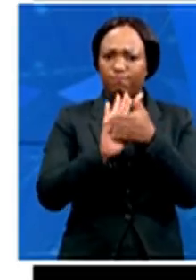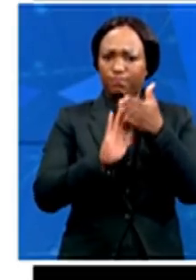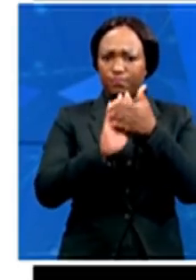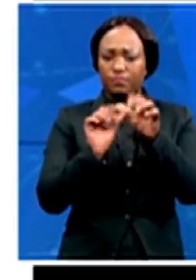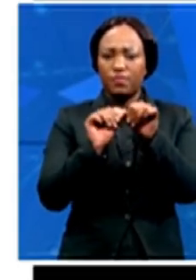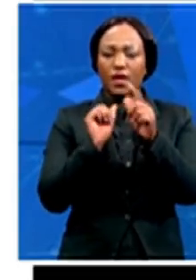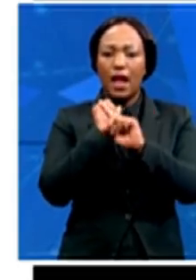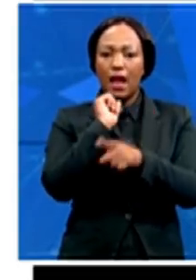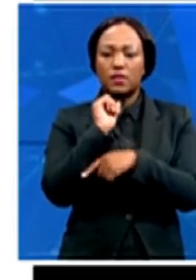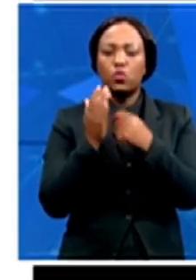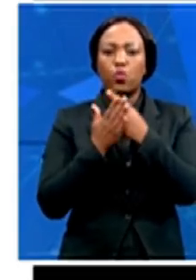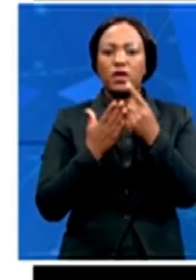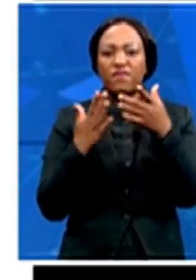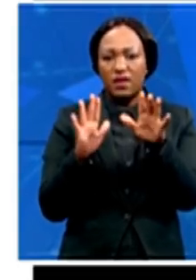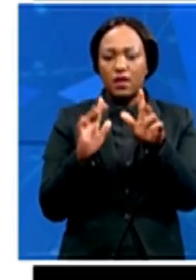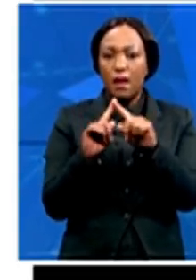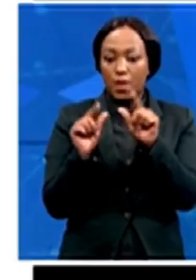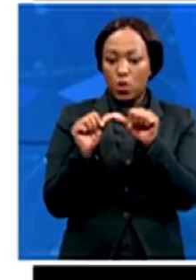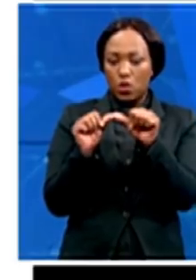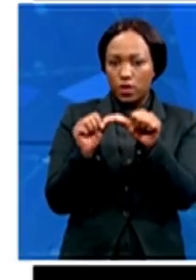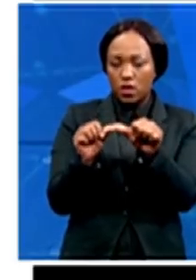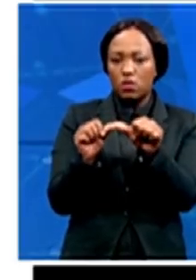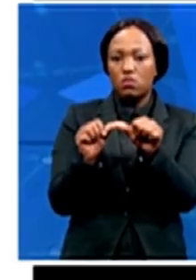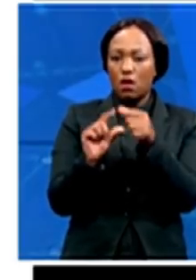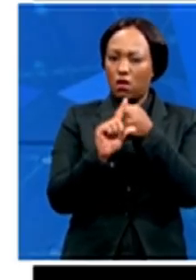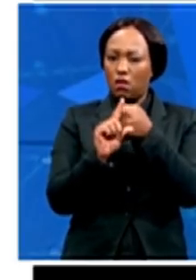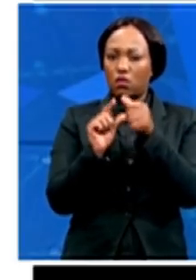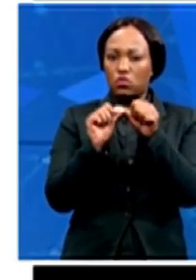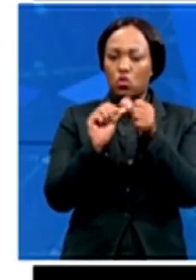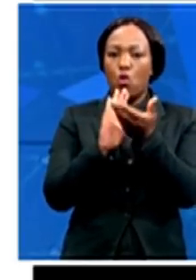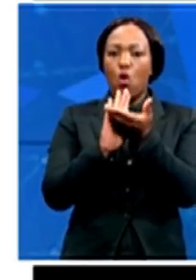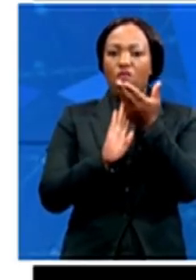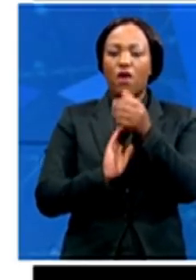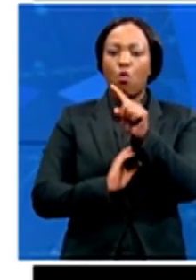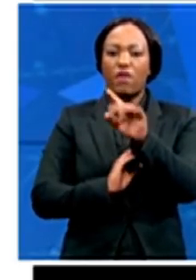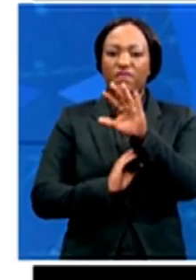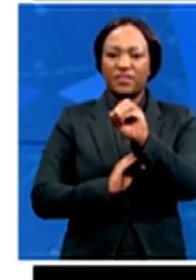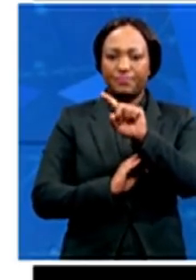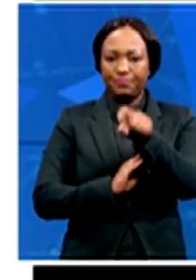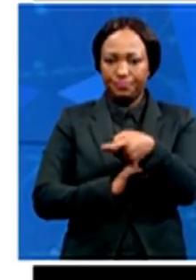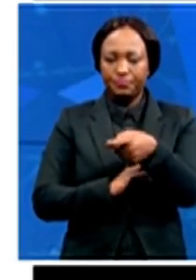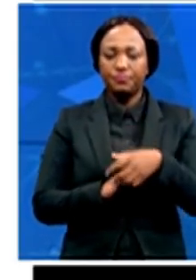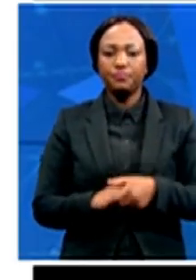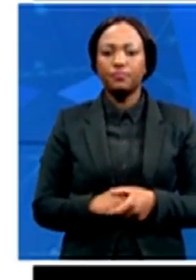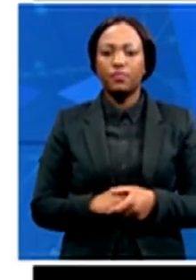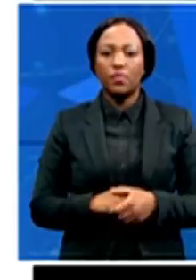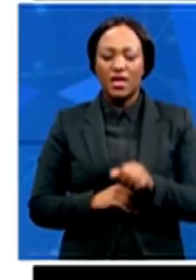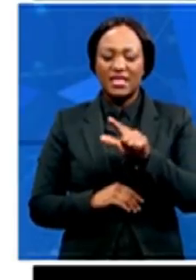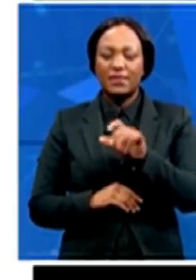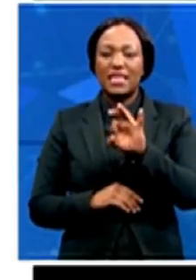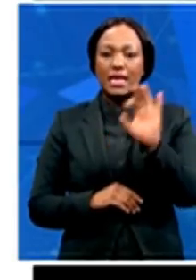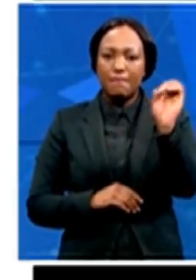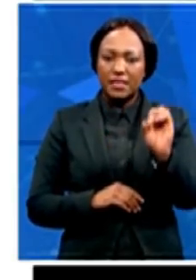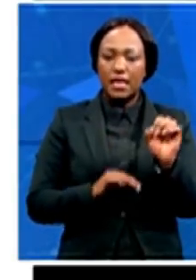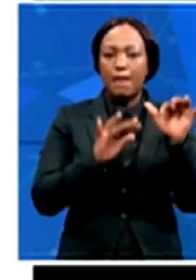continue to push to reach above 150,000. 73% of that is public sector, 27% is private